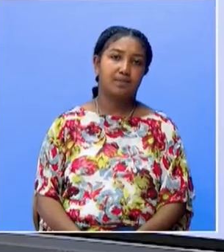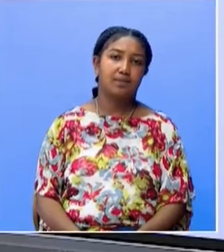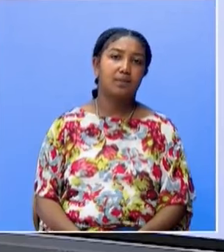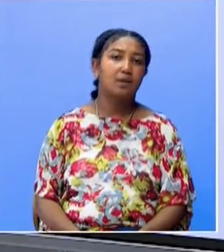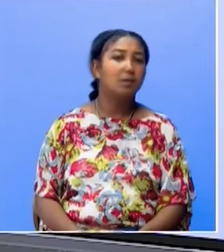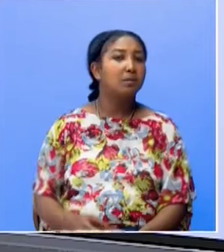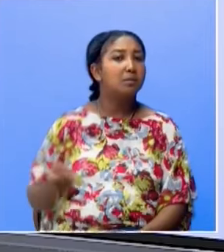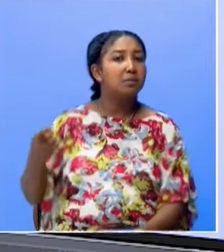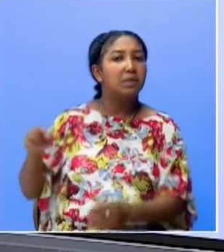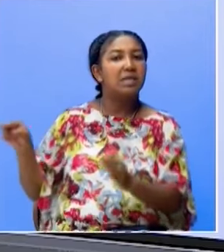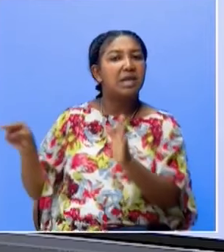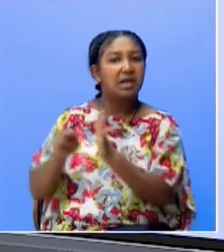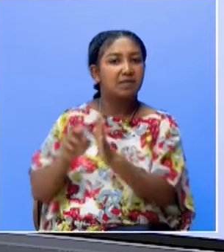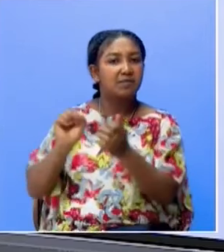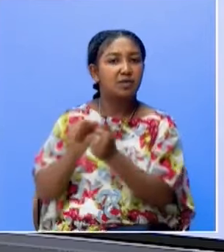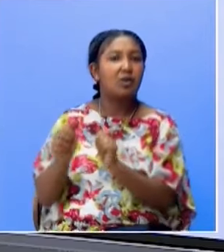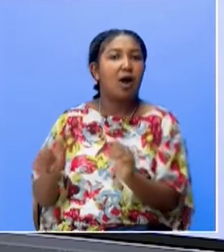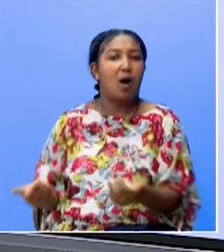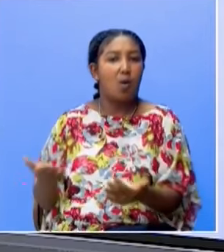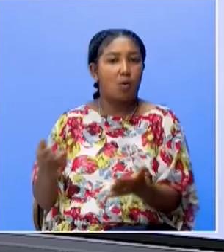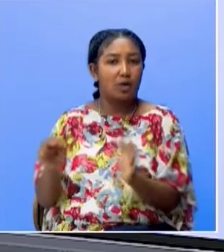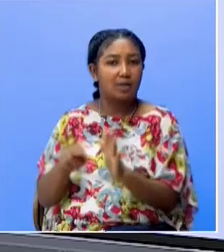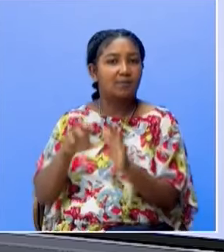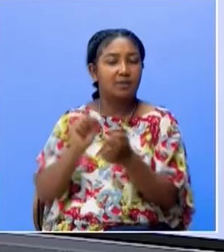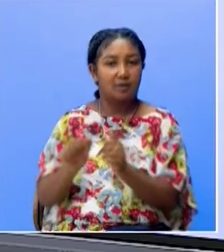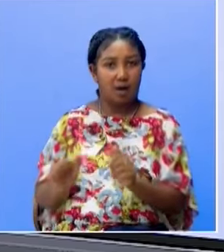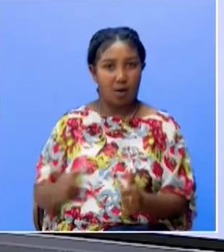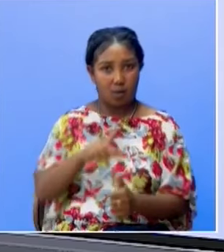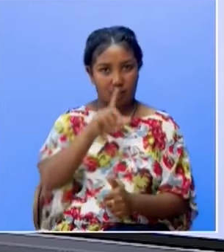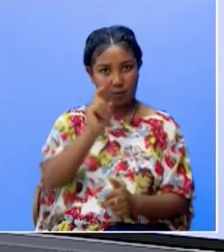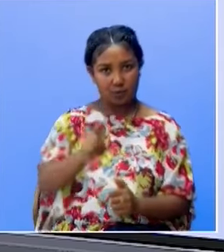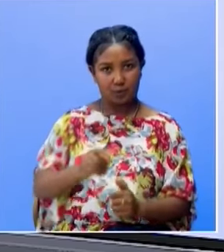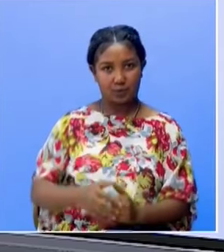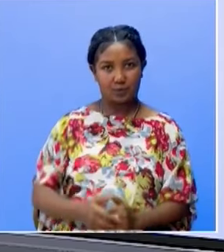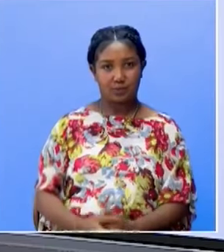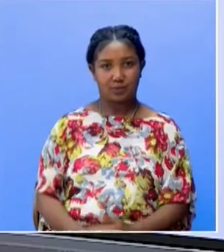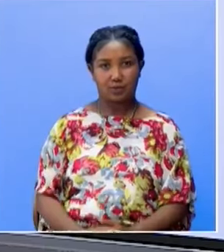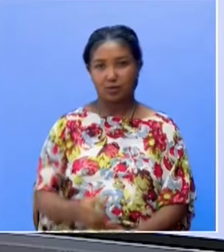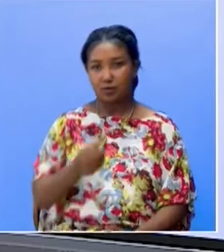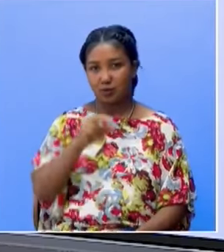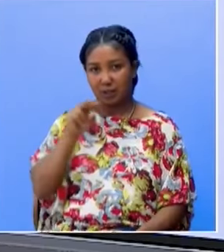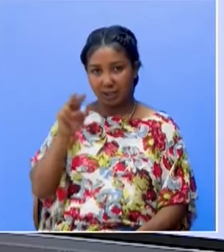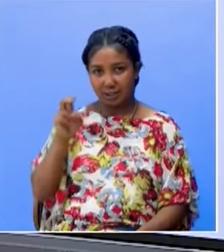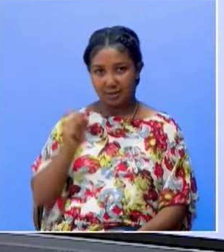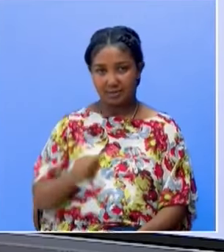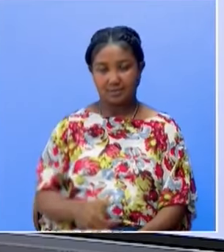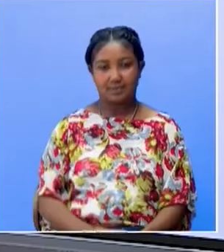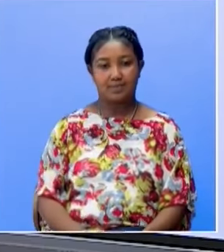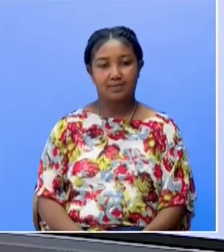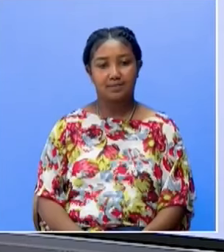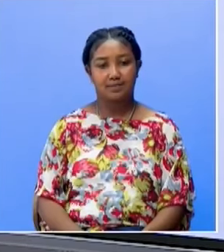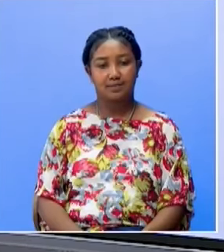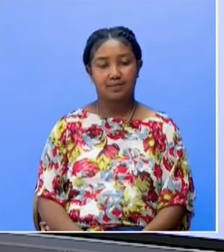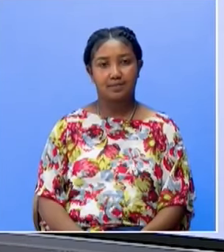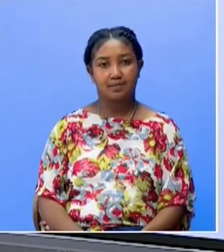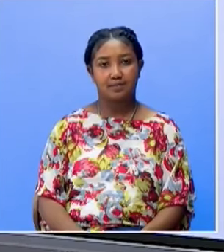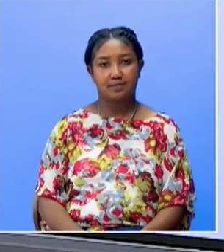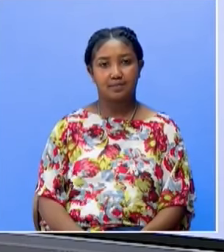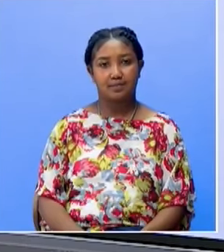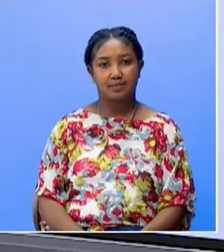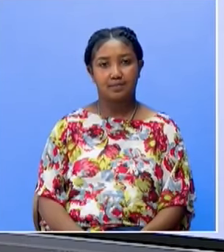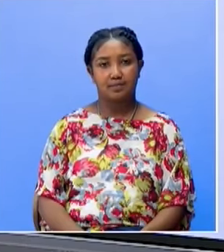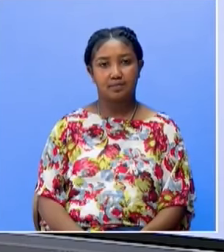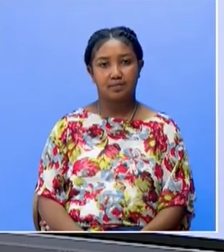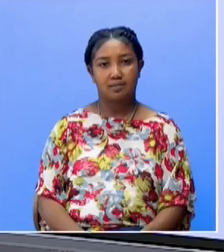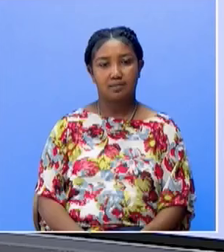What if this one is negative? How can we change this one into negative? Look, I will say something about this point here.